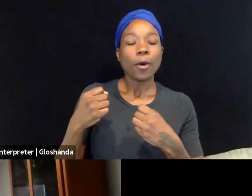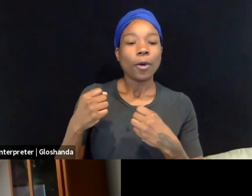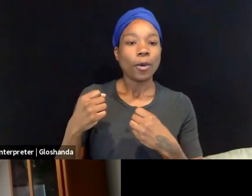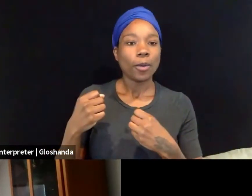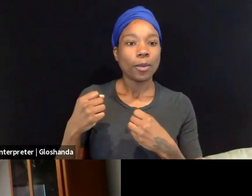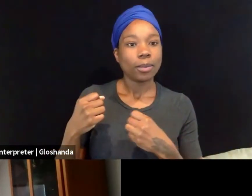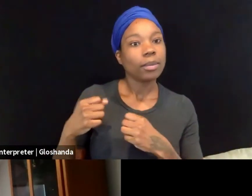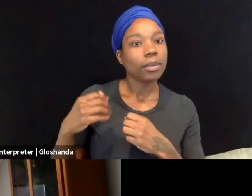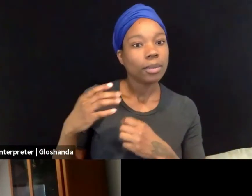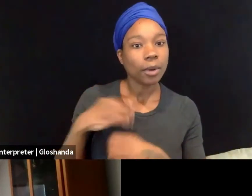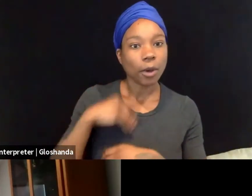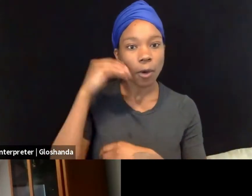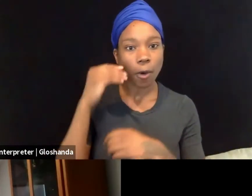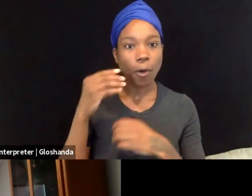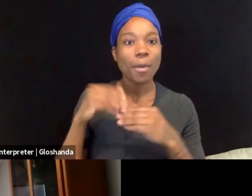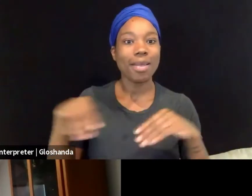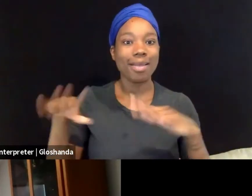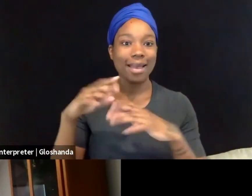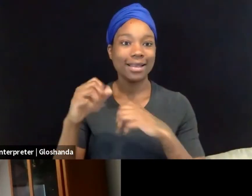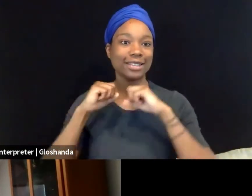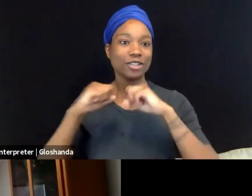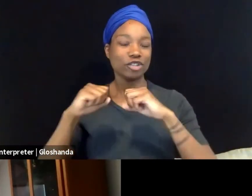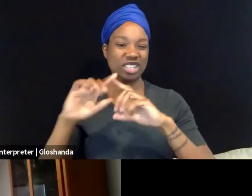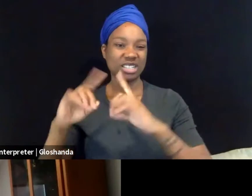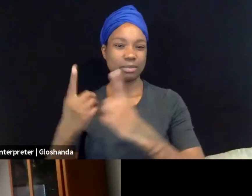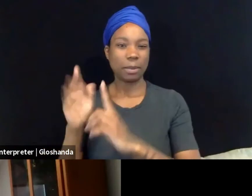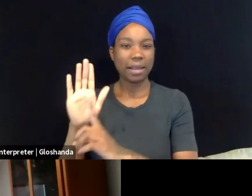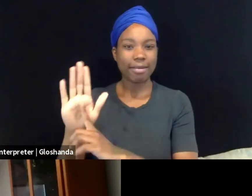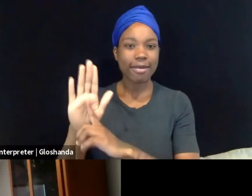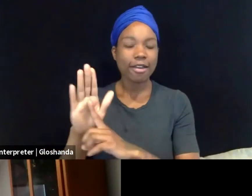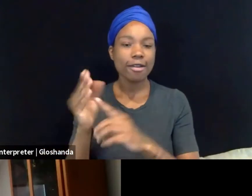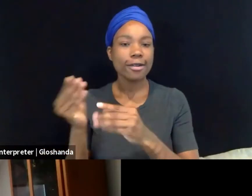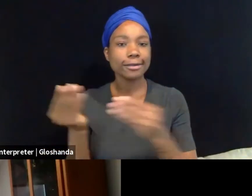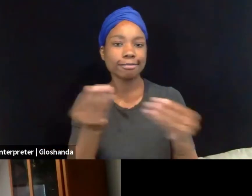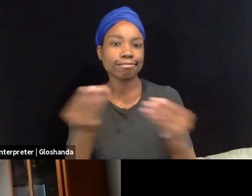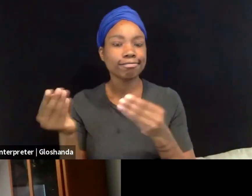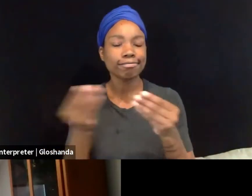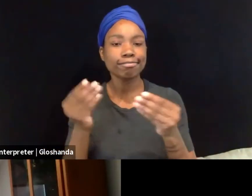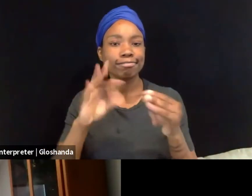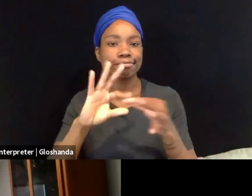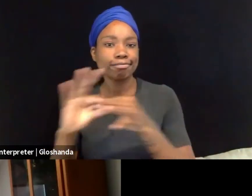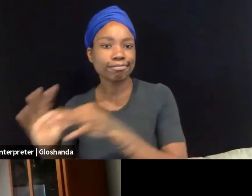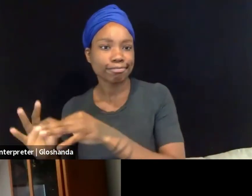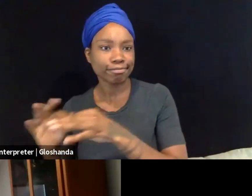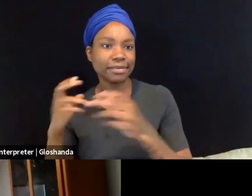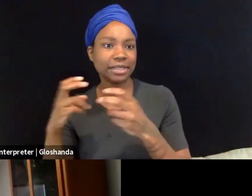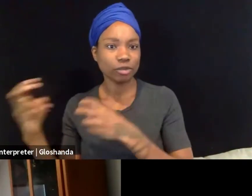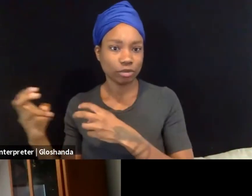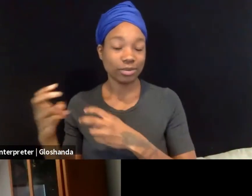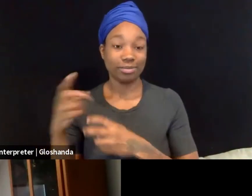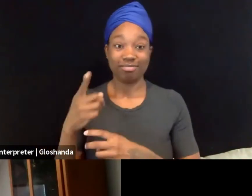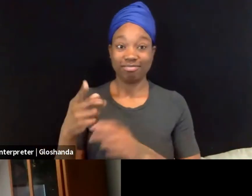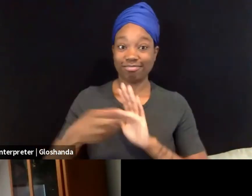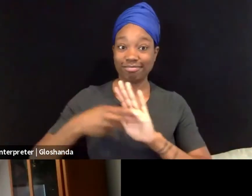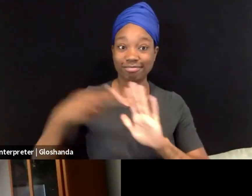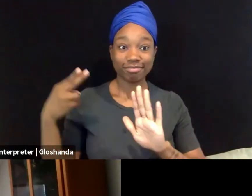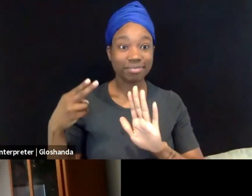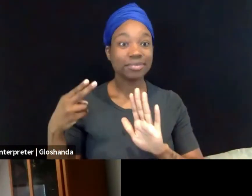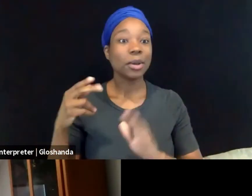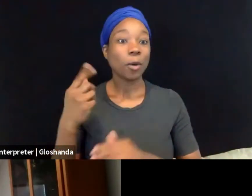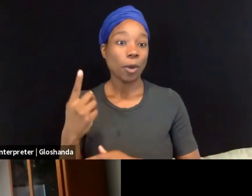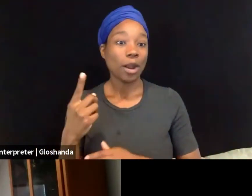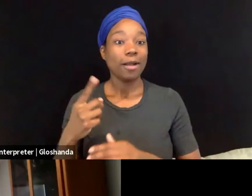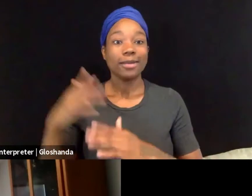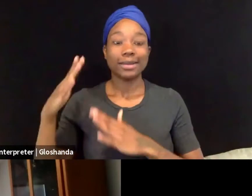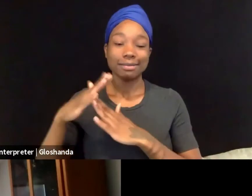particular note, she's also been recently named in the Route 100 Most Influential African Americans in 2020. She'll speak to